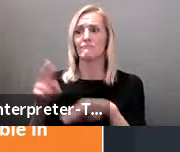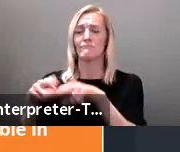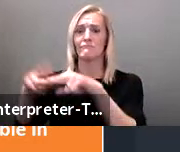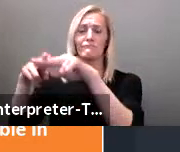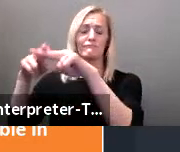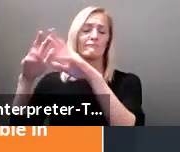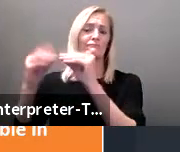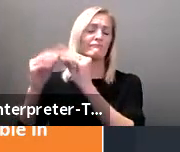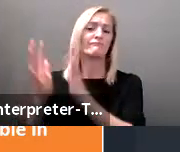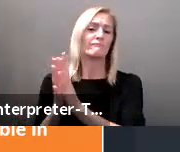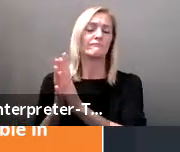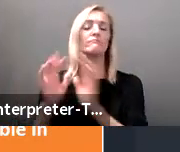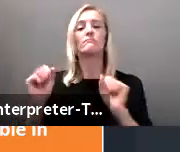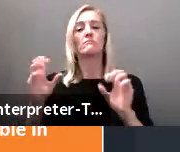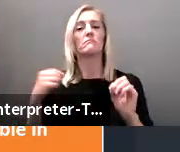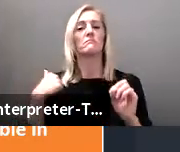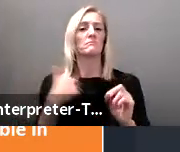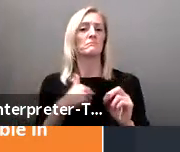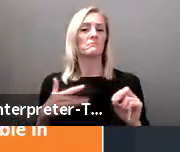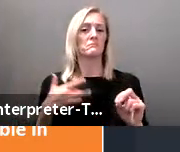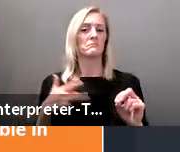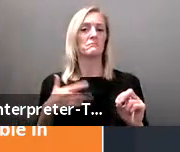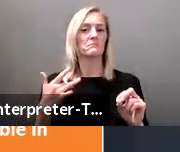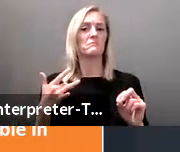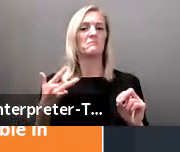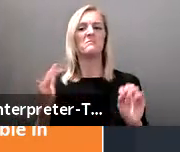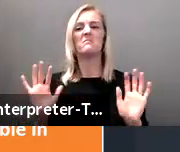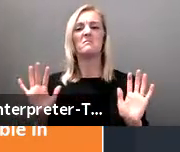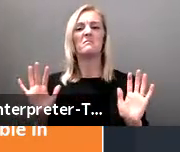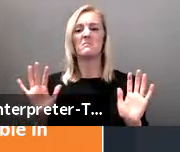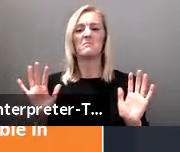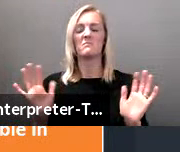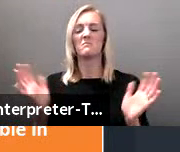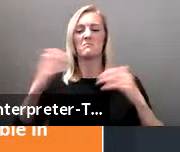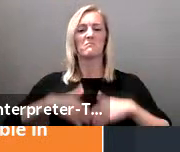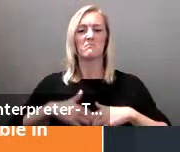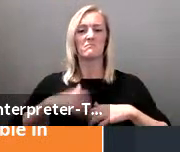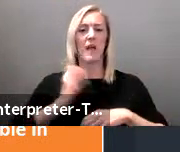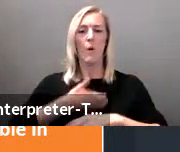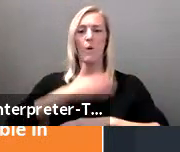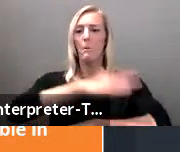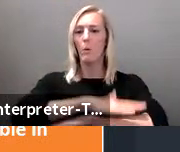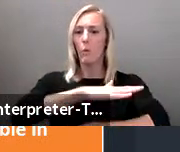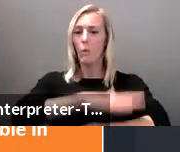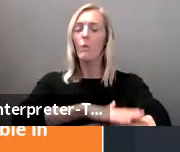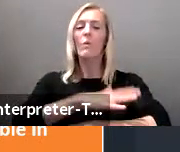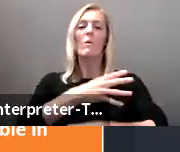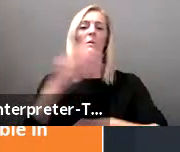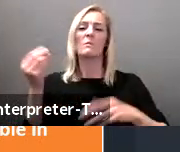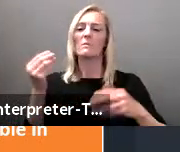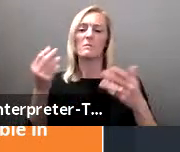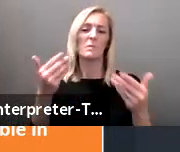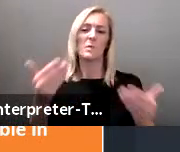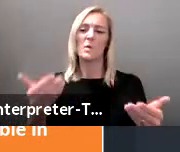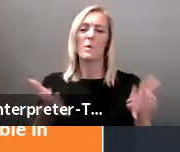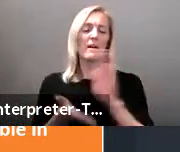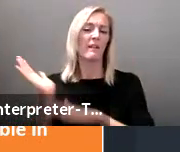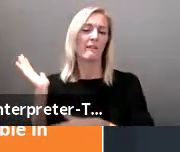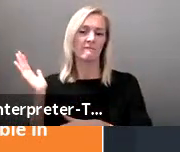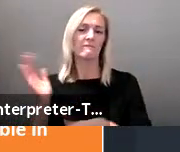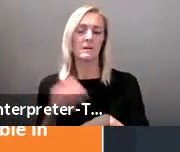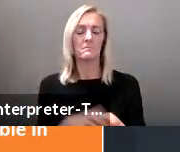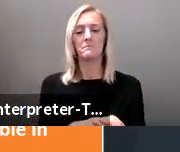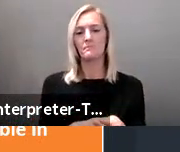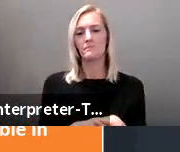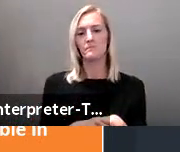deal. And so we felt at that moment that we needed to just tear down our booth and just go ahead and leave for the